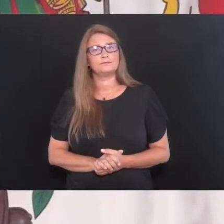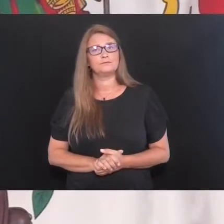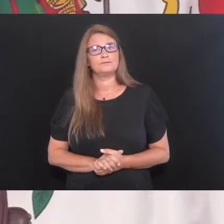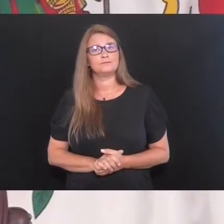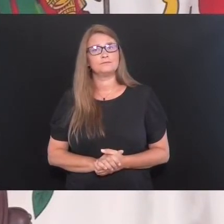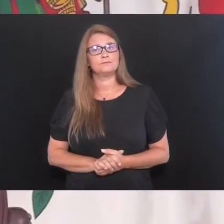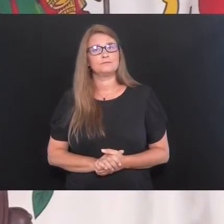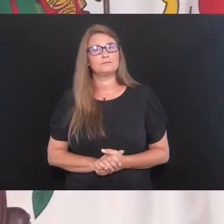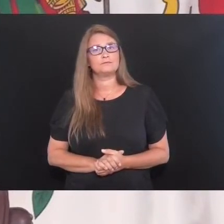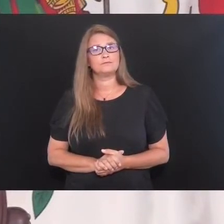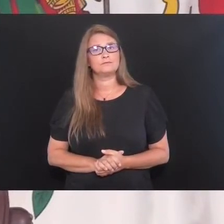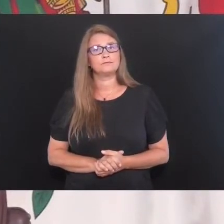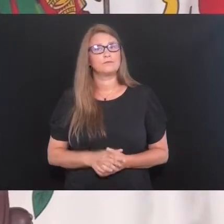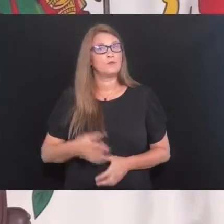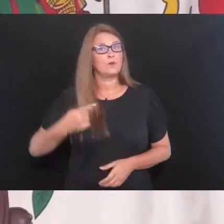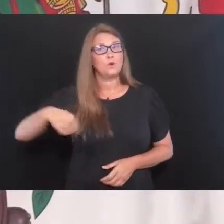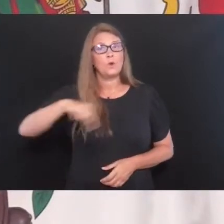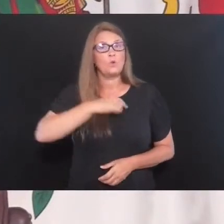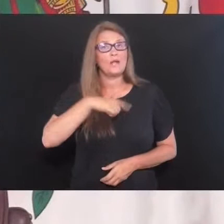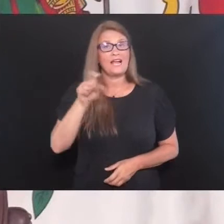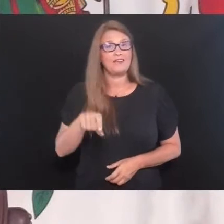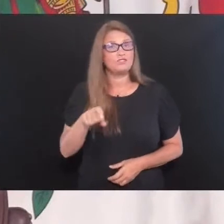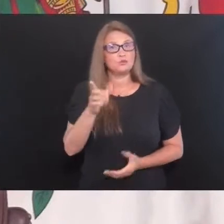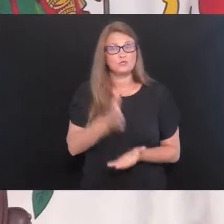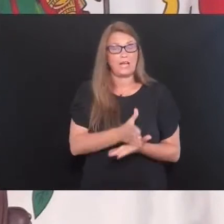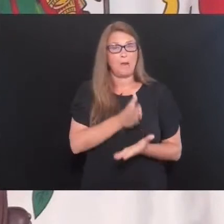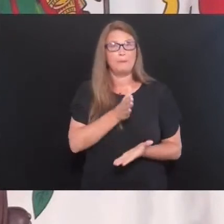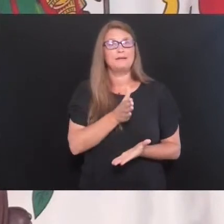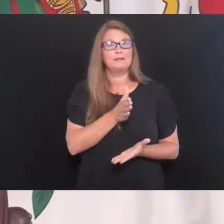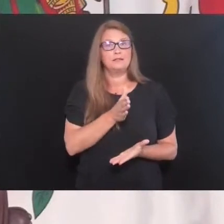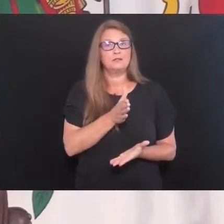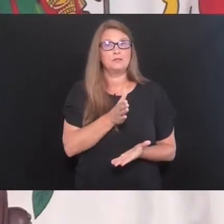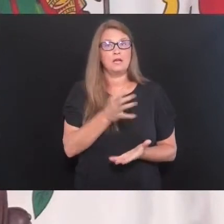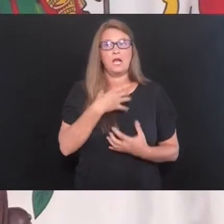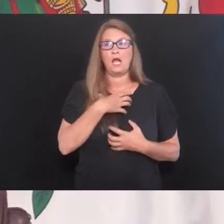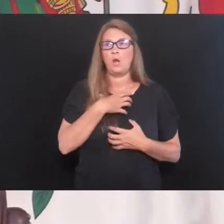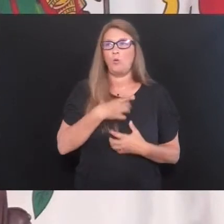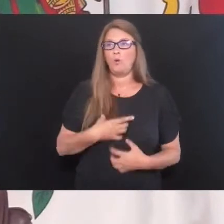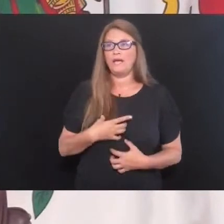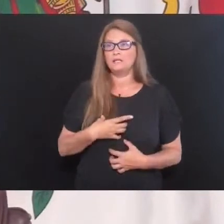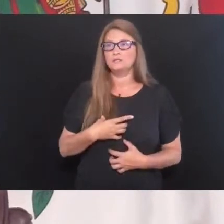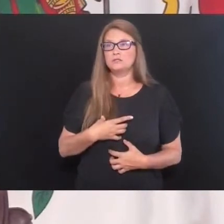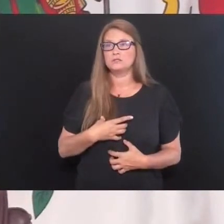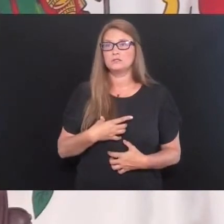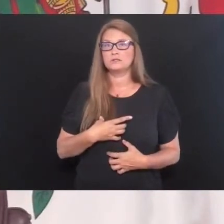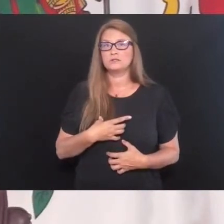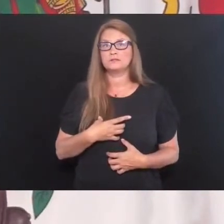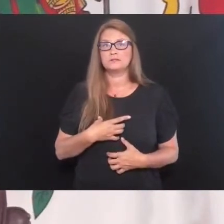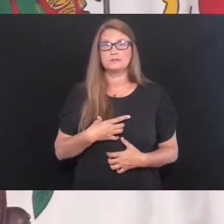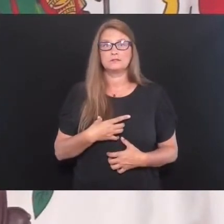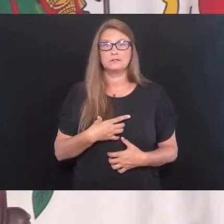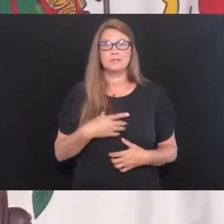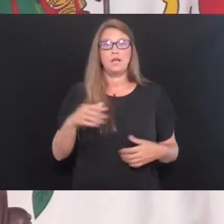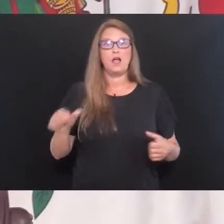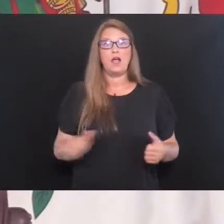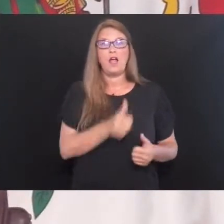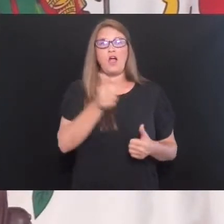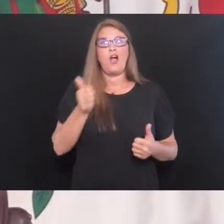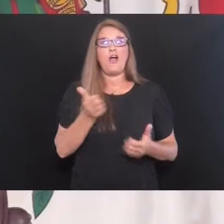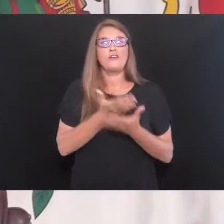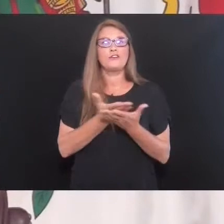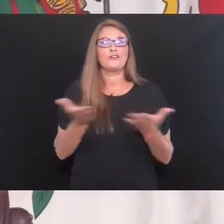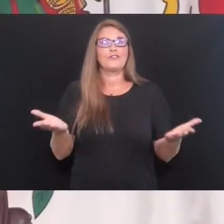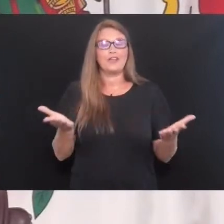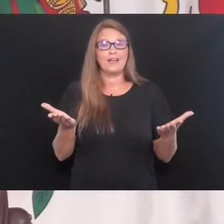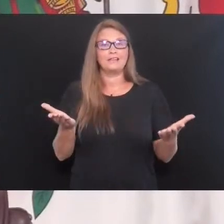some way, somehow, we got to stop it. I wish to goodness we had other things in the arsenal to be able